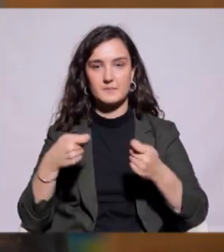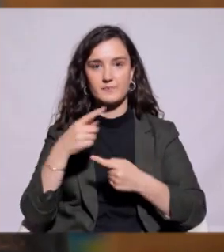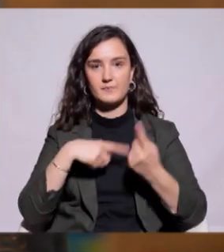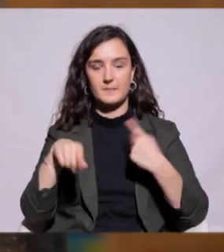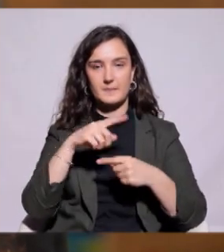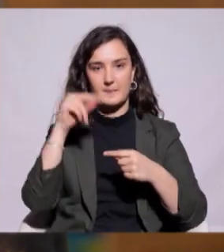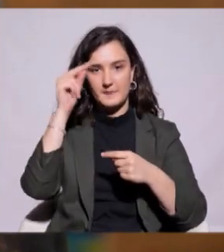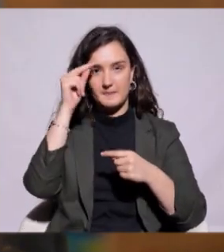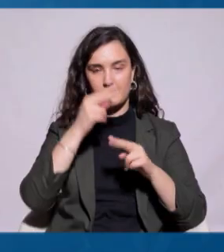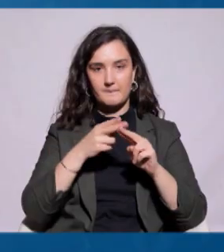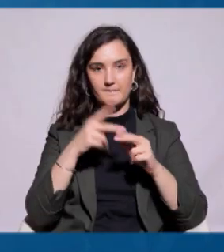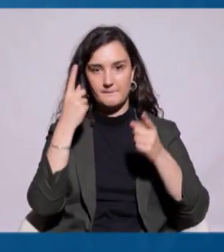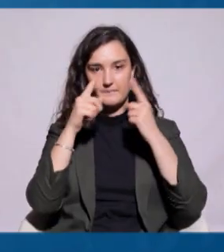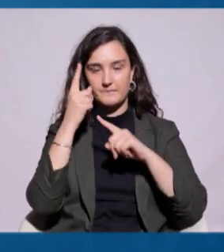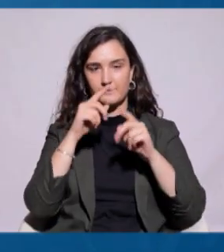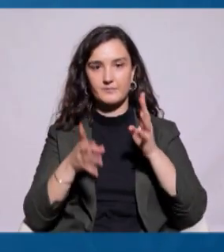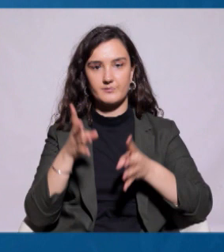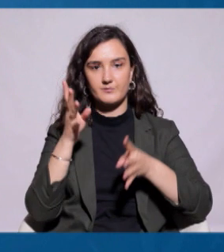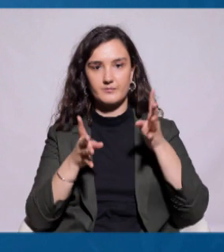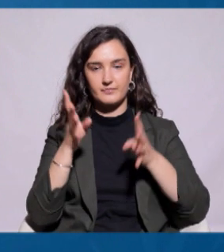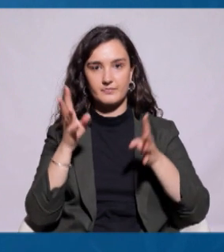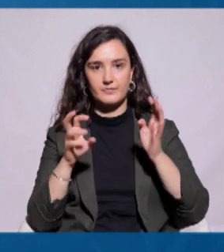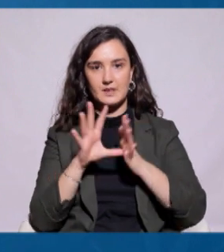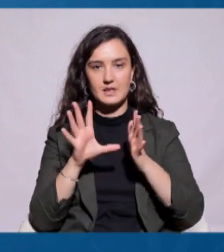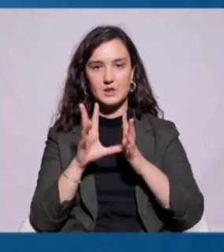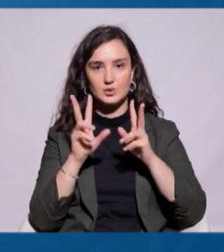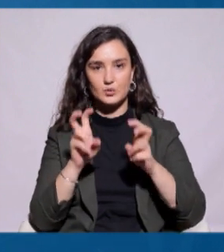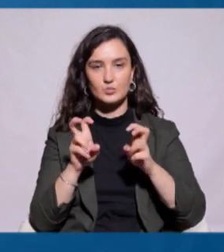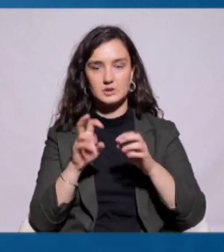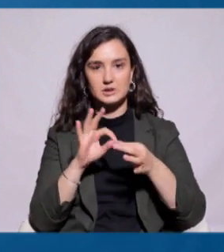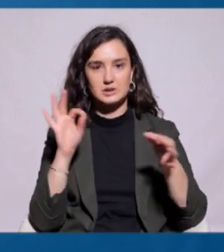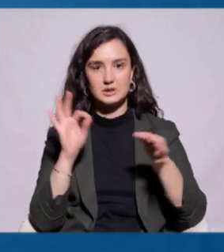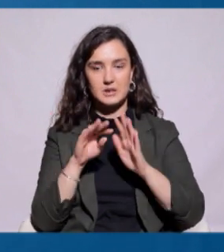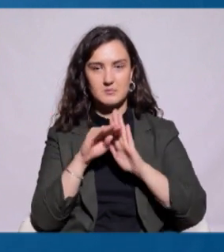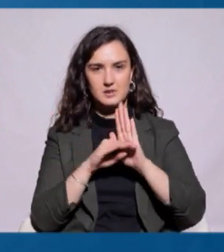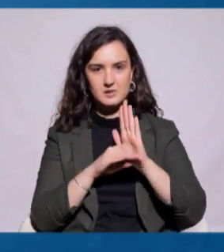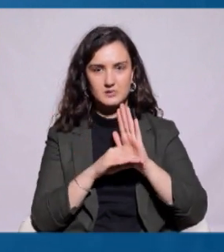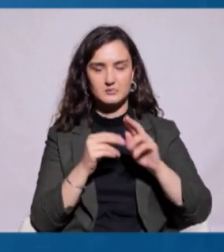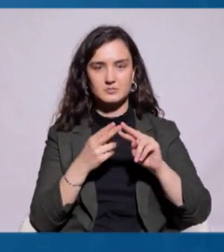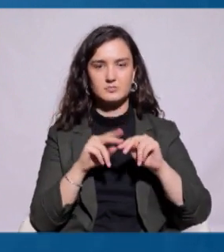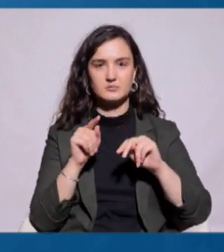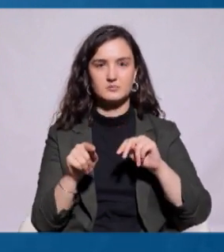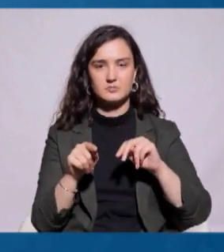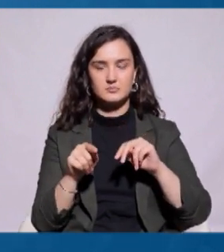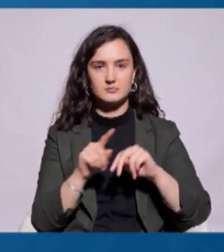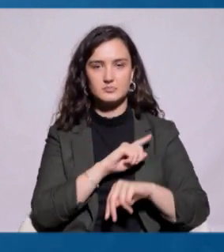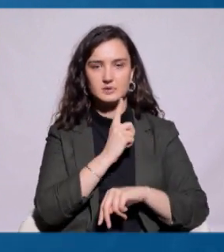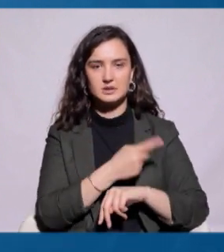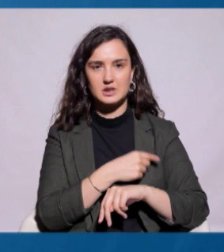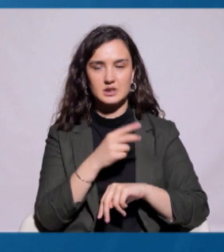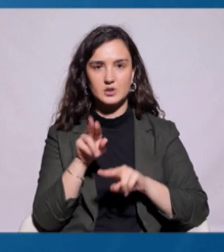or study of designing and building electrical systems, especially those which power